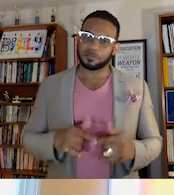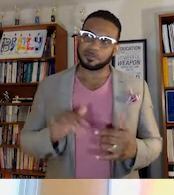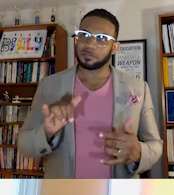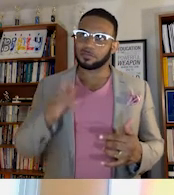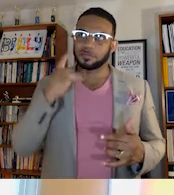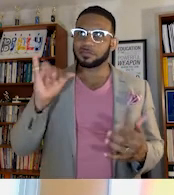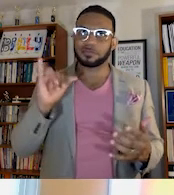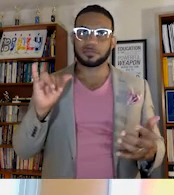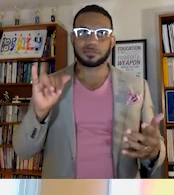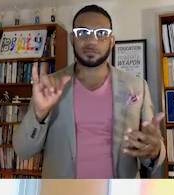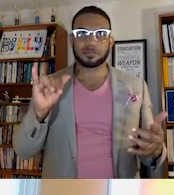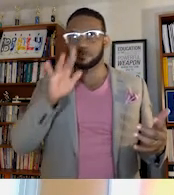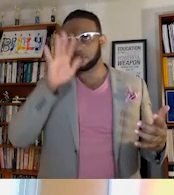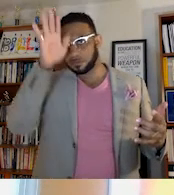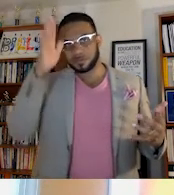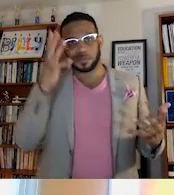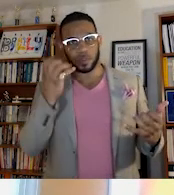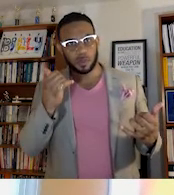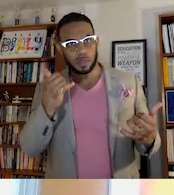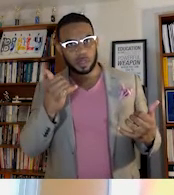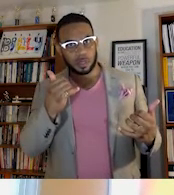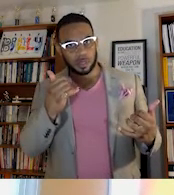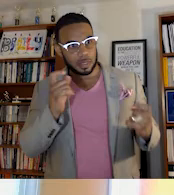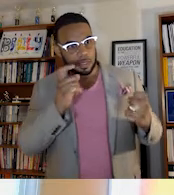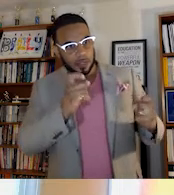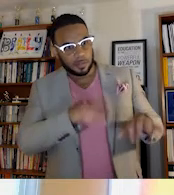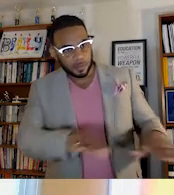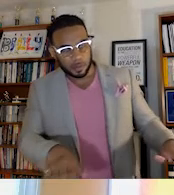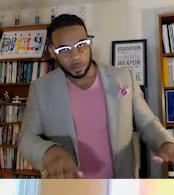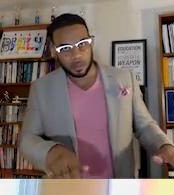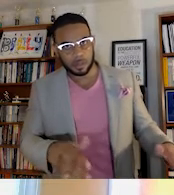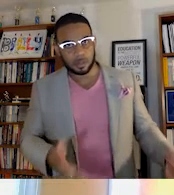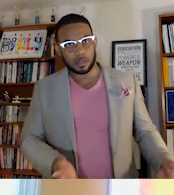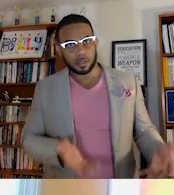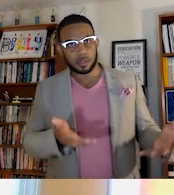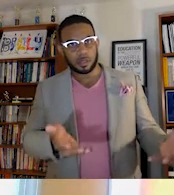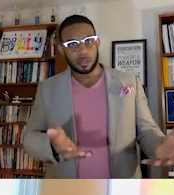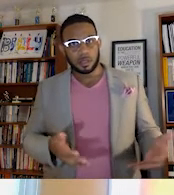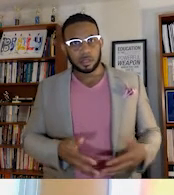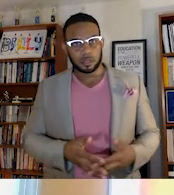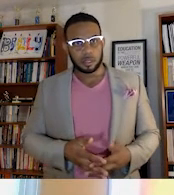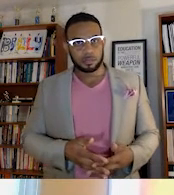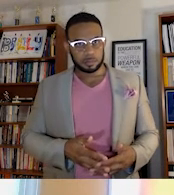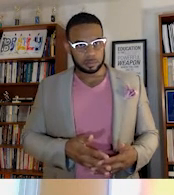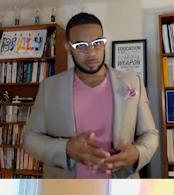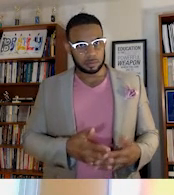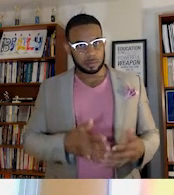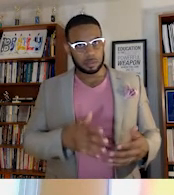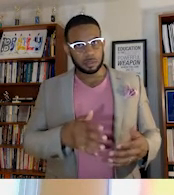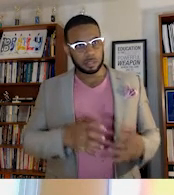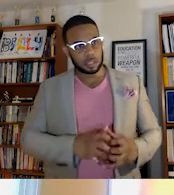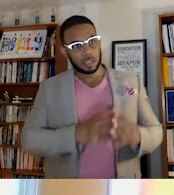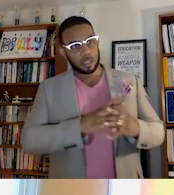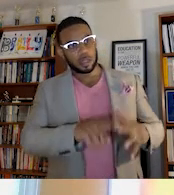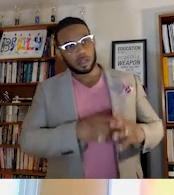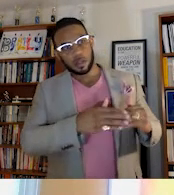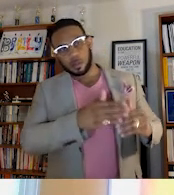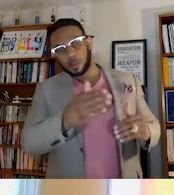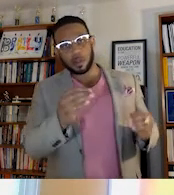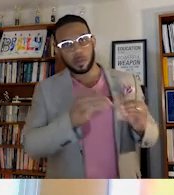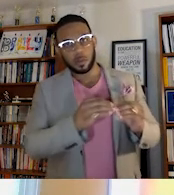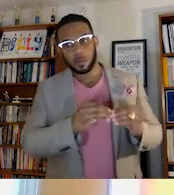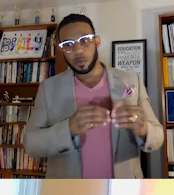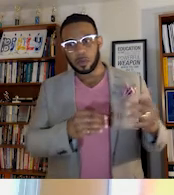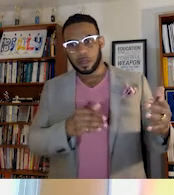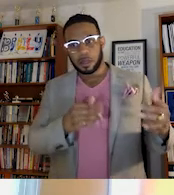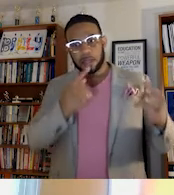Like just like a parent would want to give their children a launch pad that was more